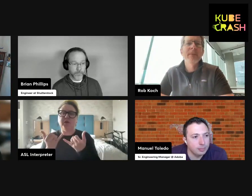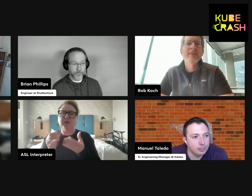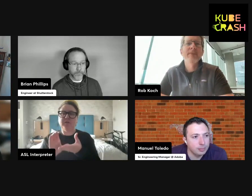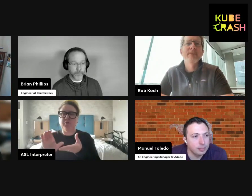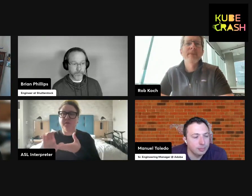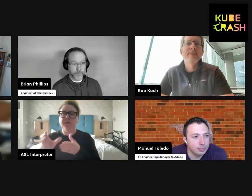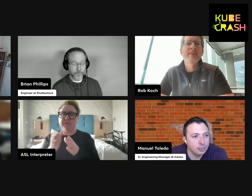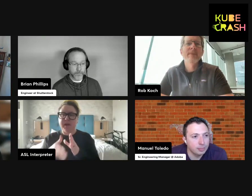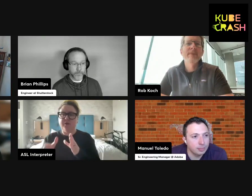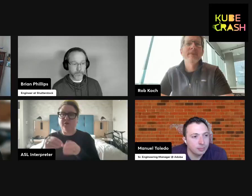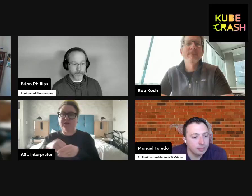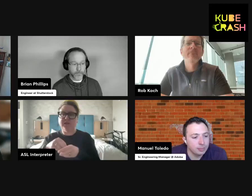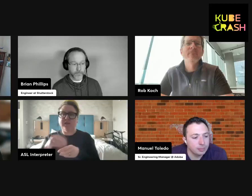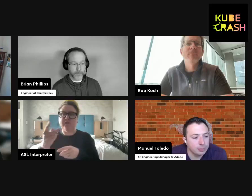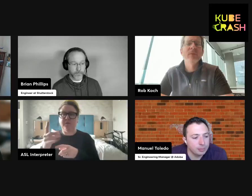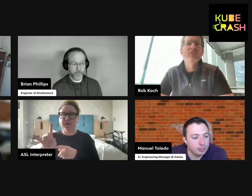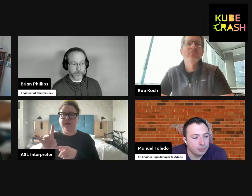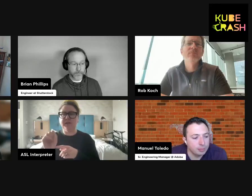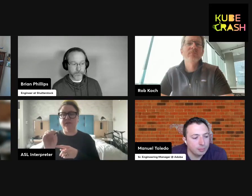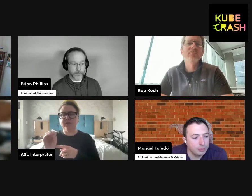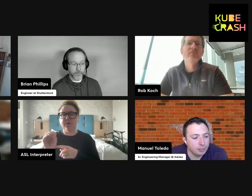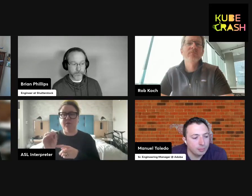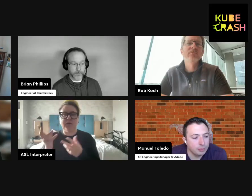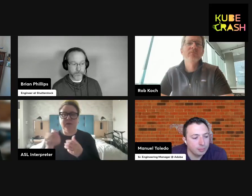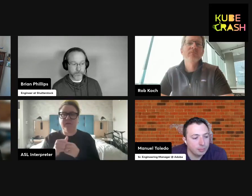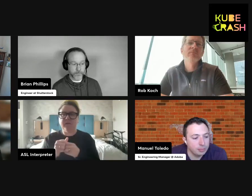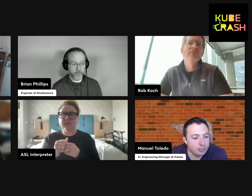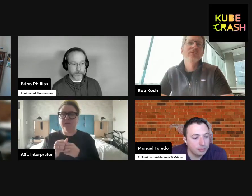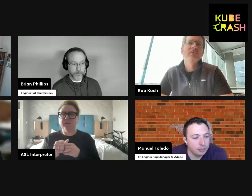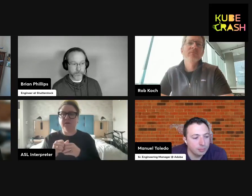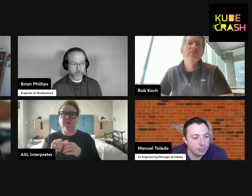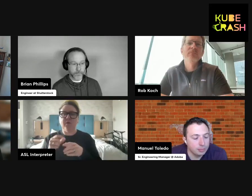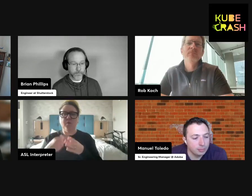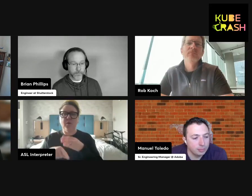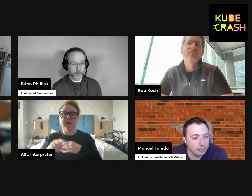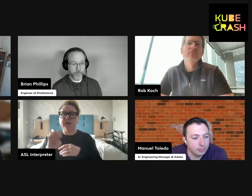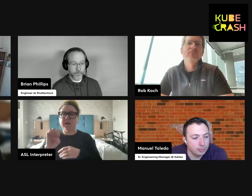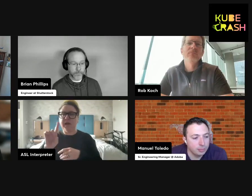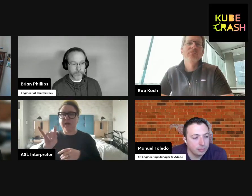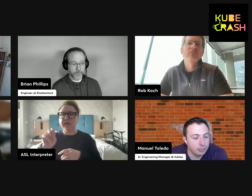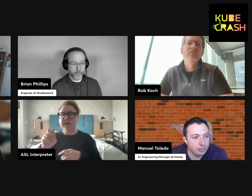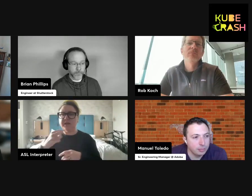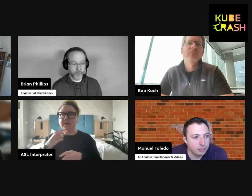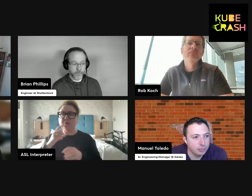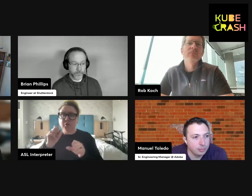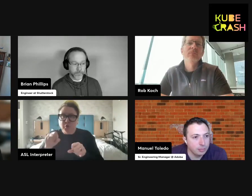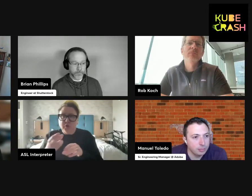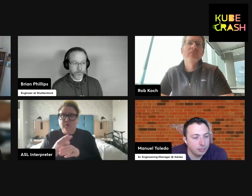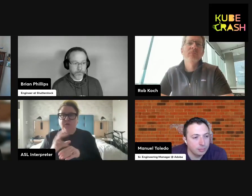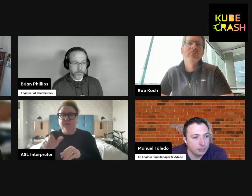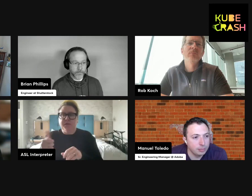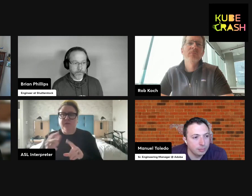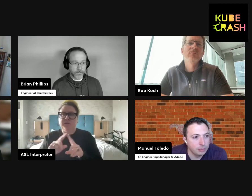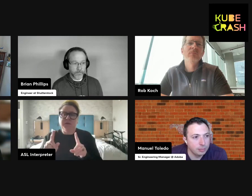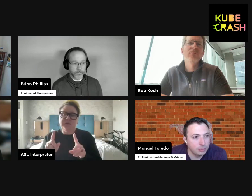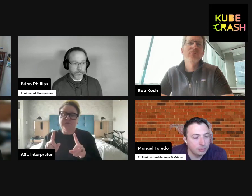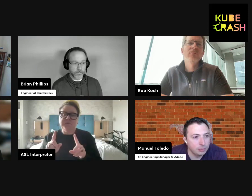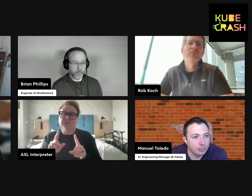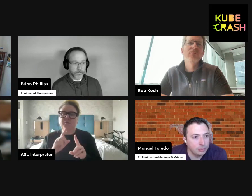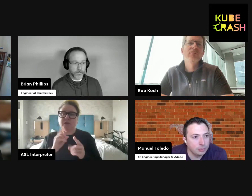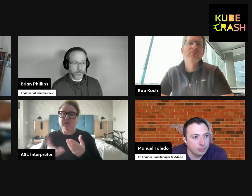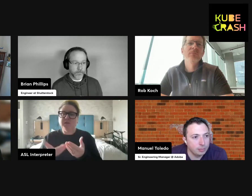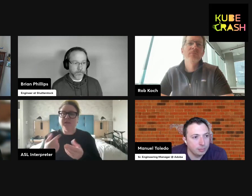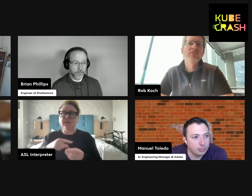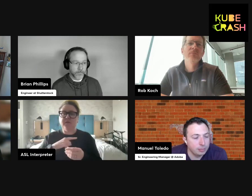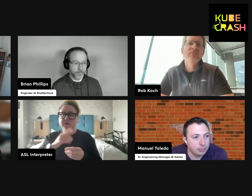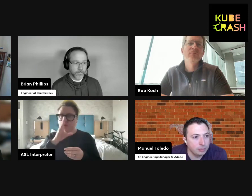inside of Kubernetes. So um, to follow on to what Eddie said, you could use something else, but it was easier,